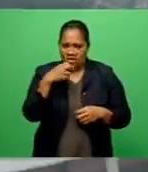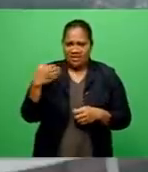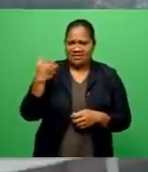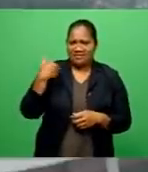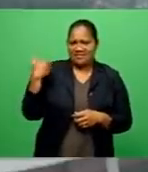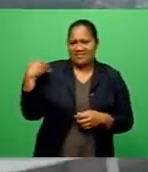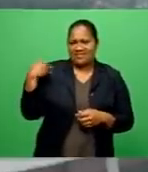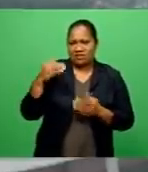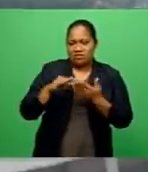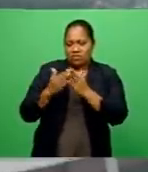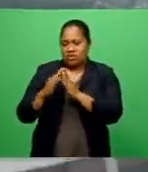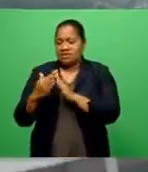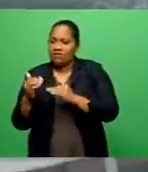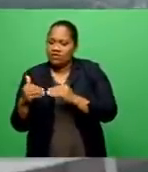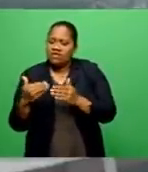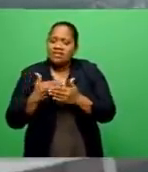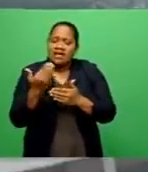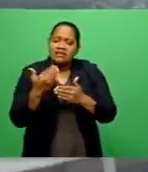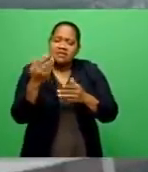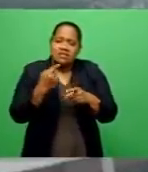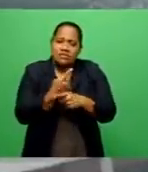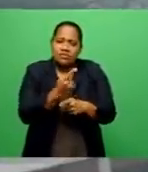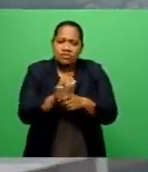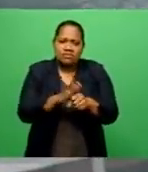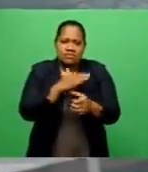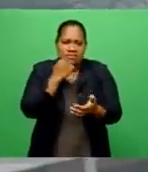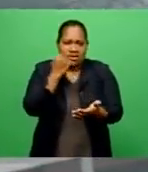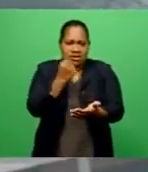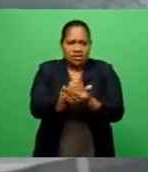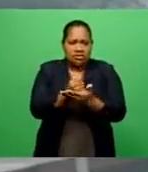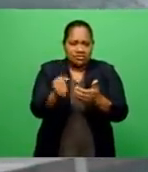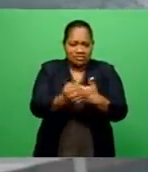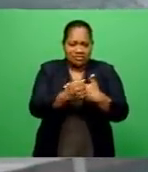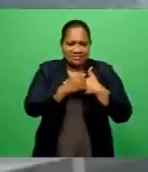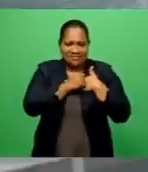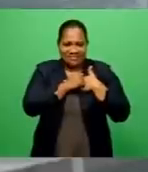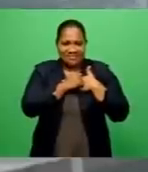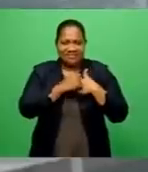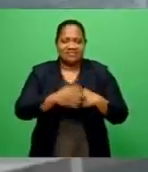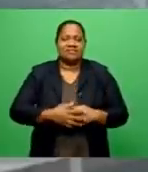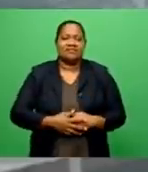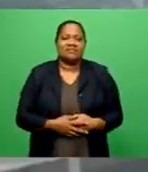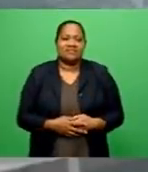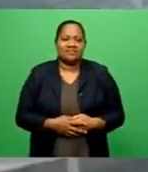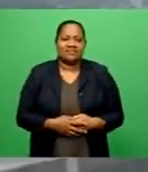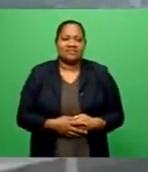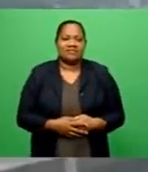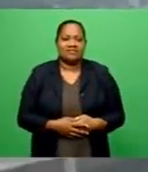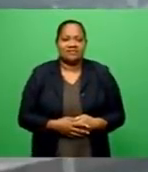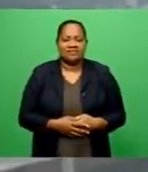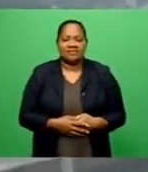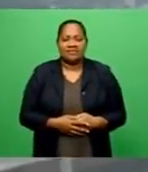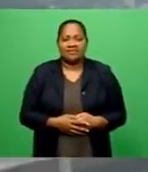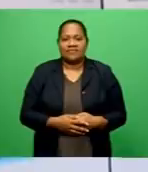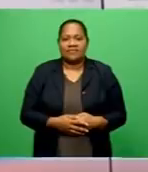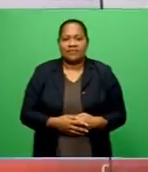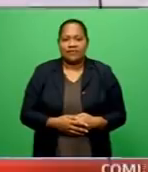and weeks to ensure sanitation and hygiene is maintained. Jeshulal, FBC